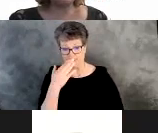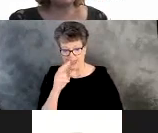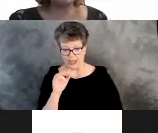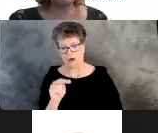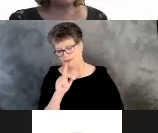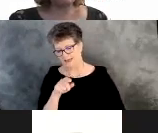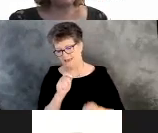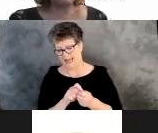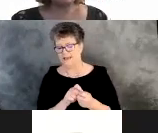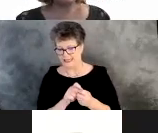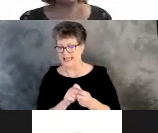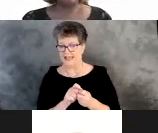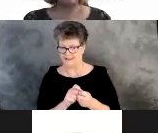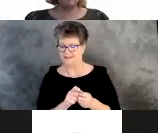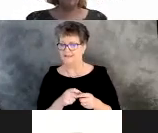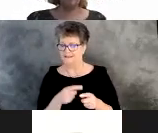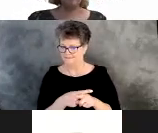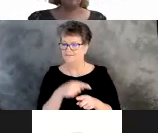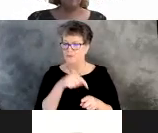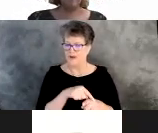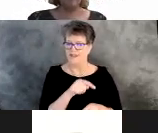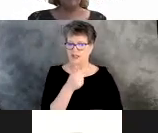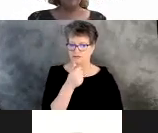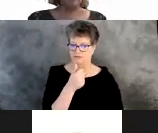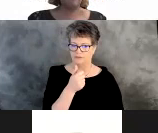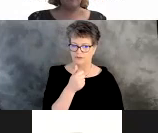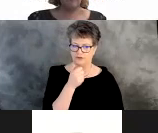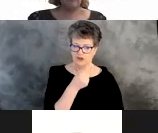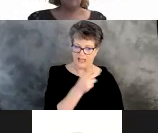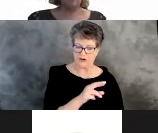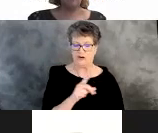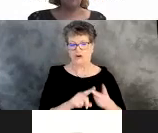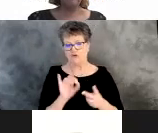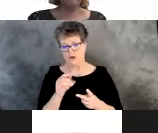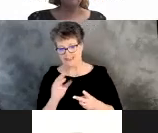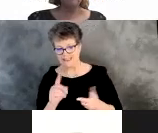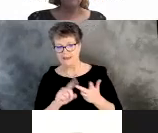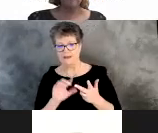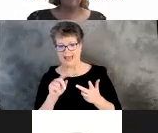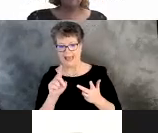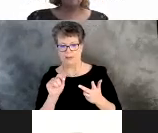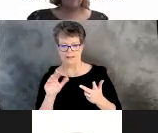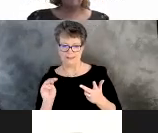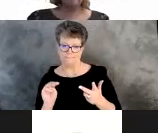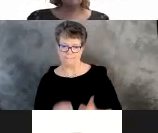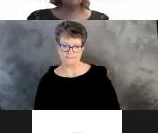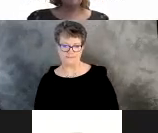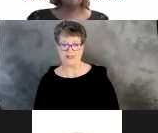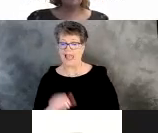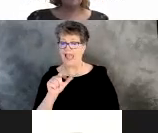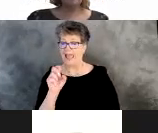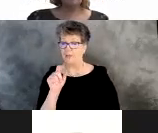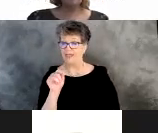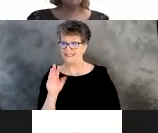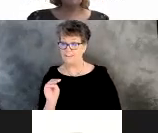The intersection of gender and racism and sexism and ableism. So ableism is